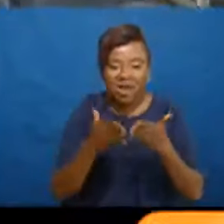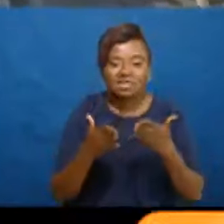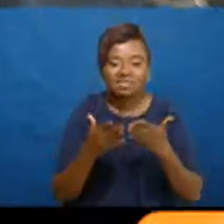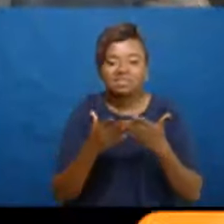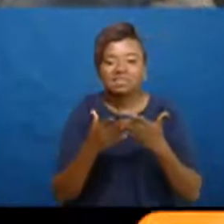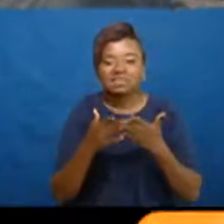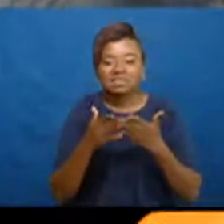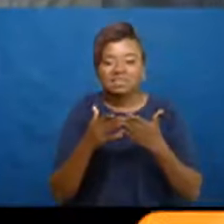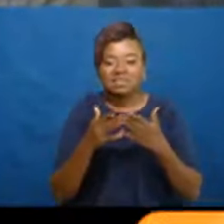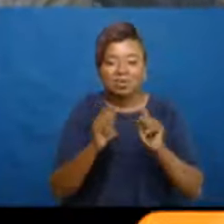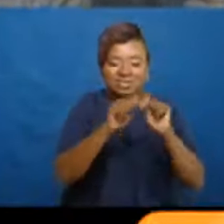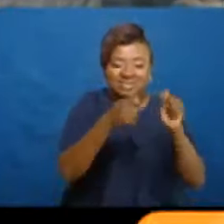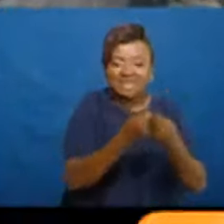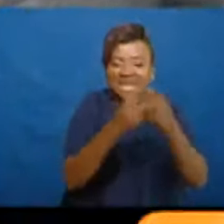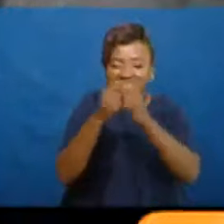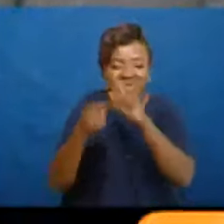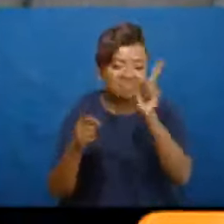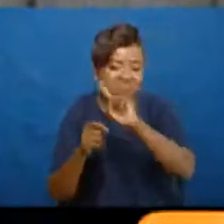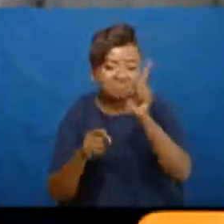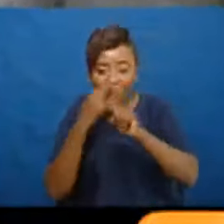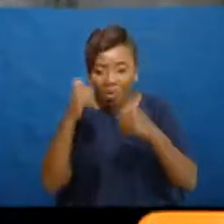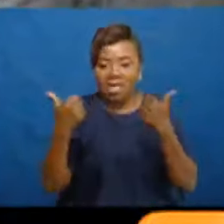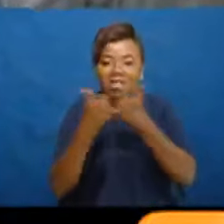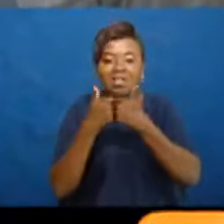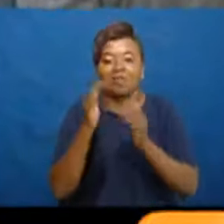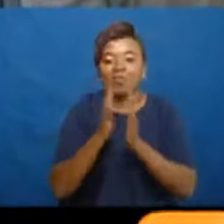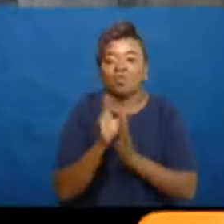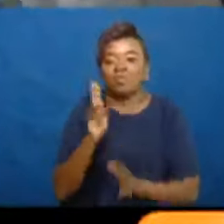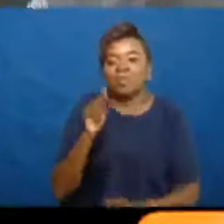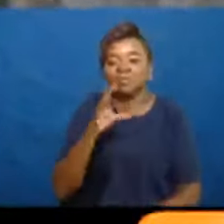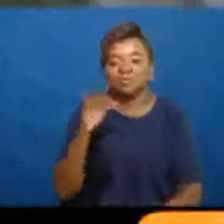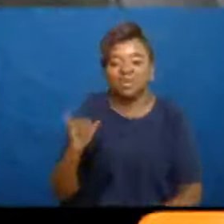Cohesion Commission. Yeah. Interesting. Look, so.